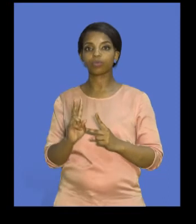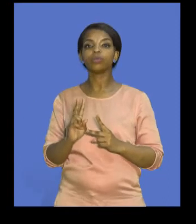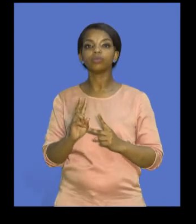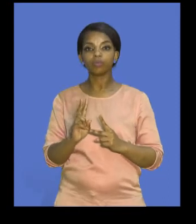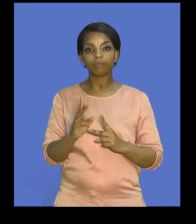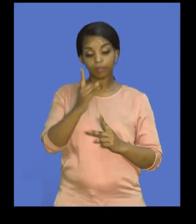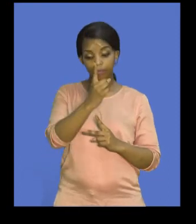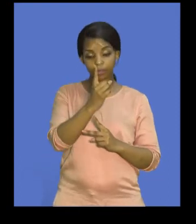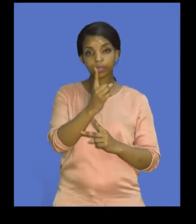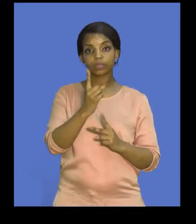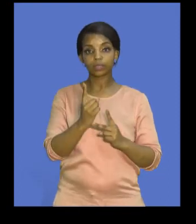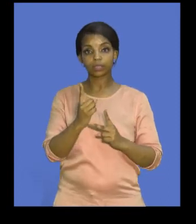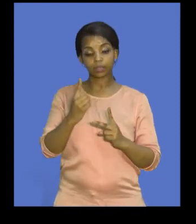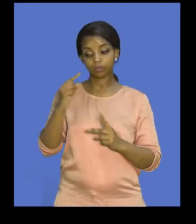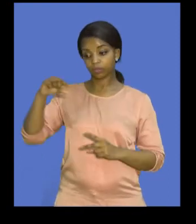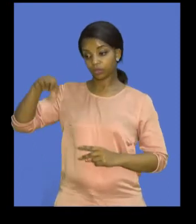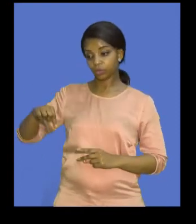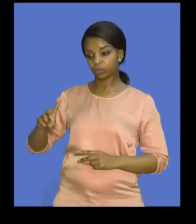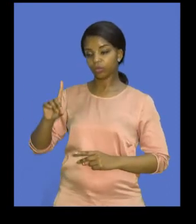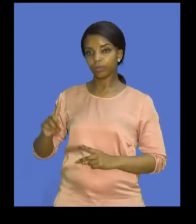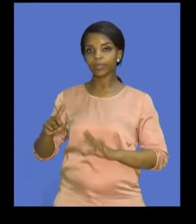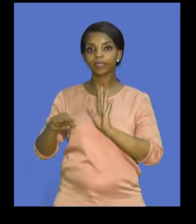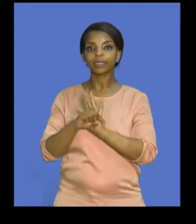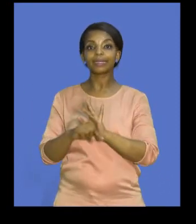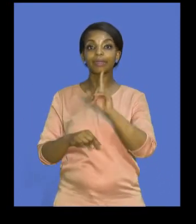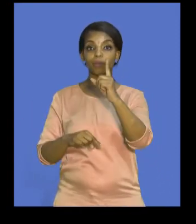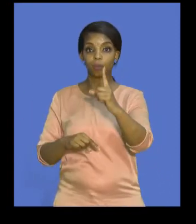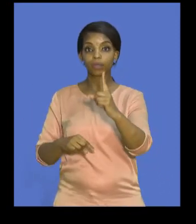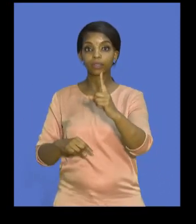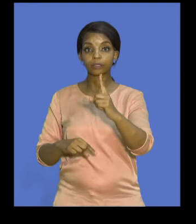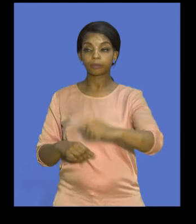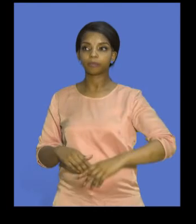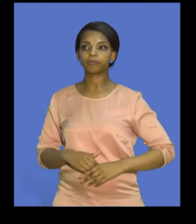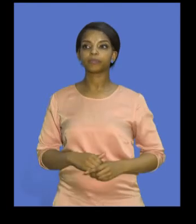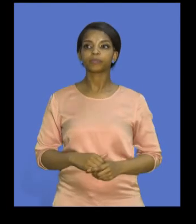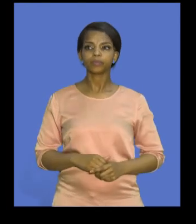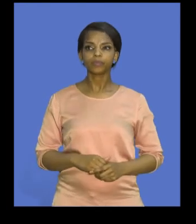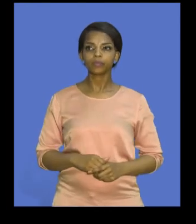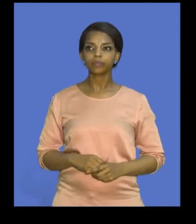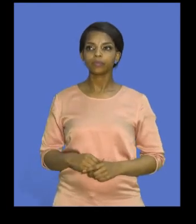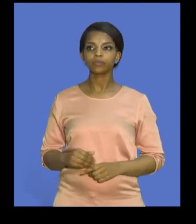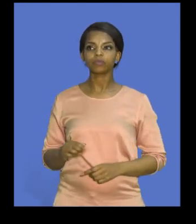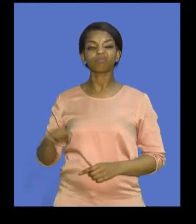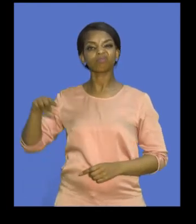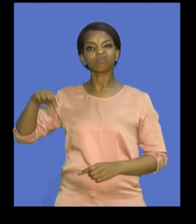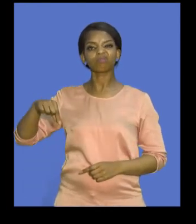okay? Q1, if we can collect our data, Q1 in this case is equals to